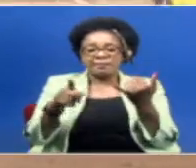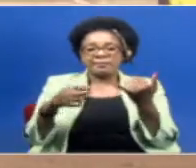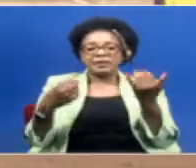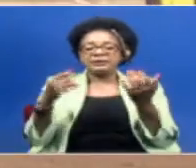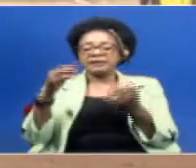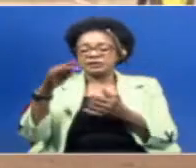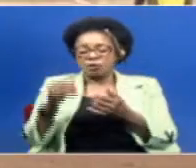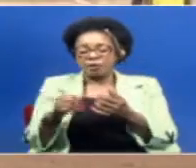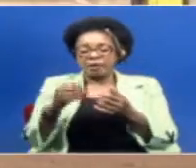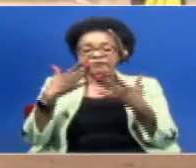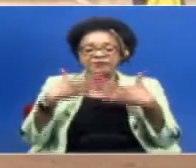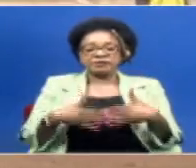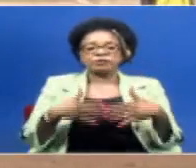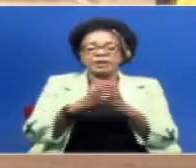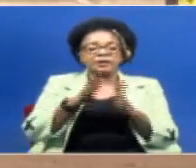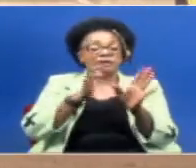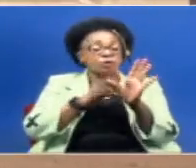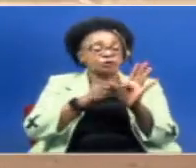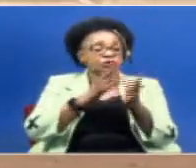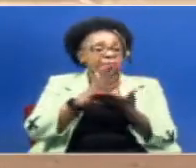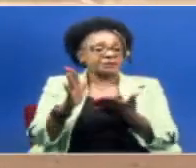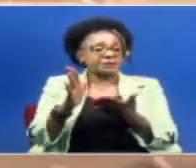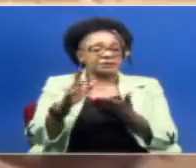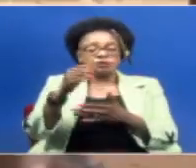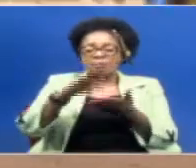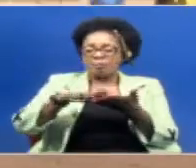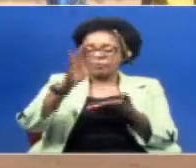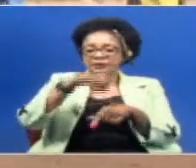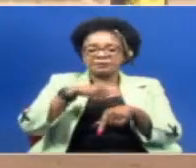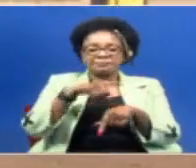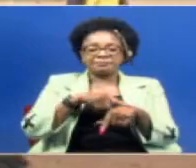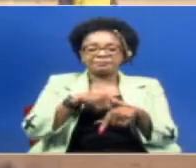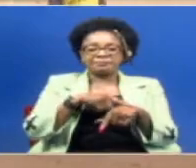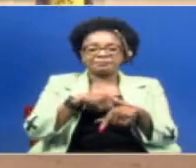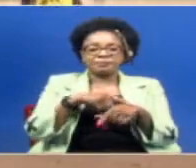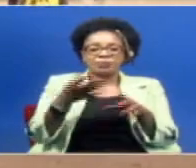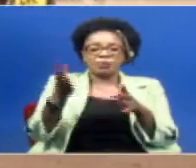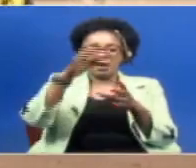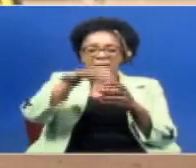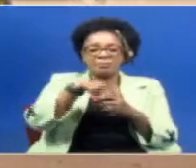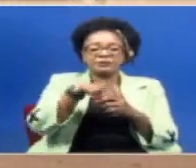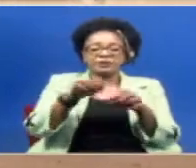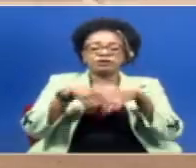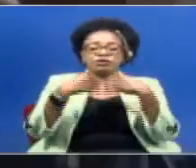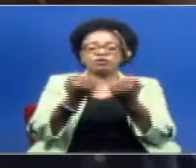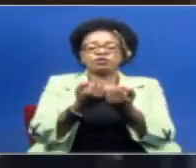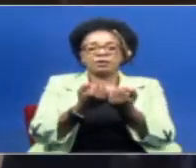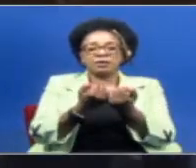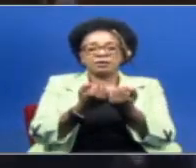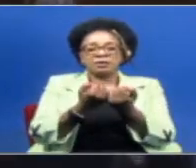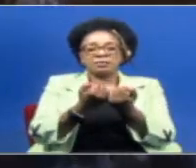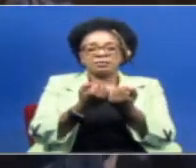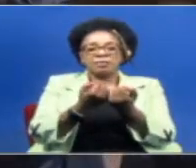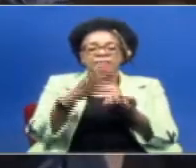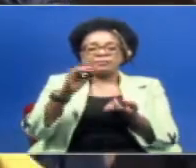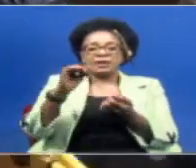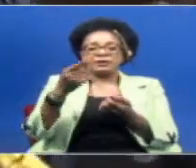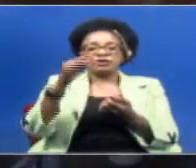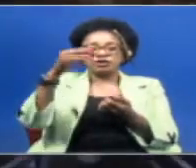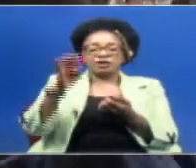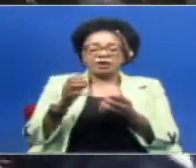and the psychological part. So most of the time I actually come in the social part. Achieng aliingia katika taaluma